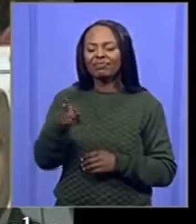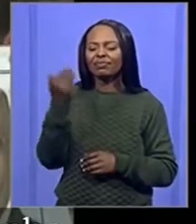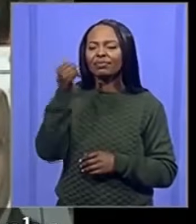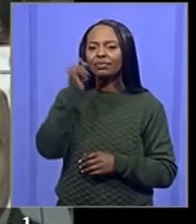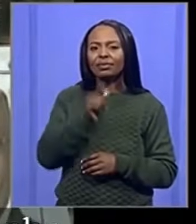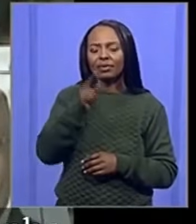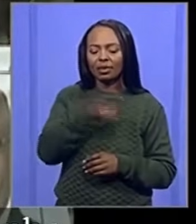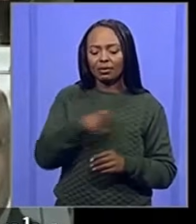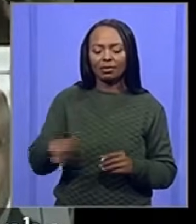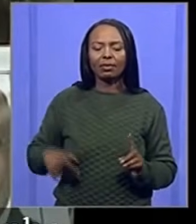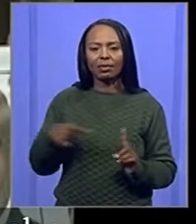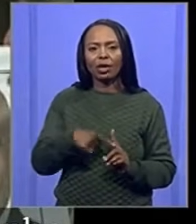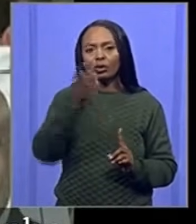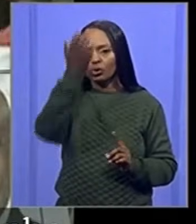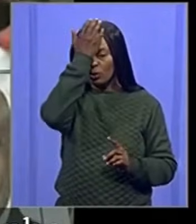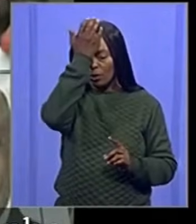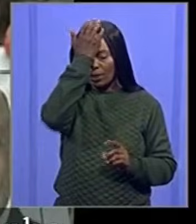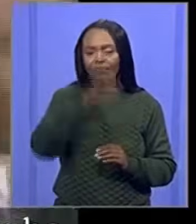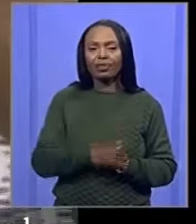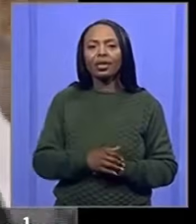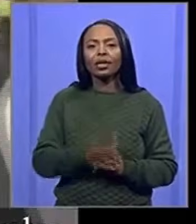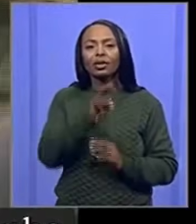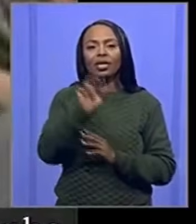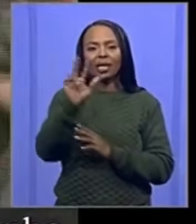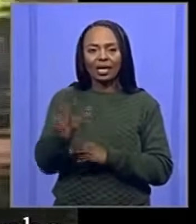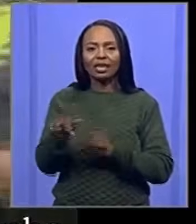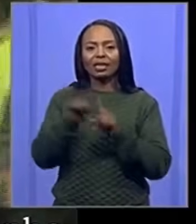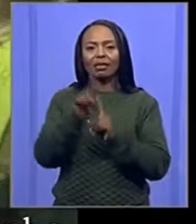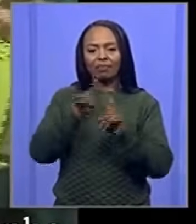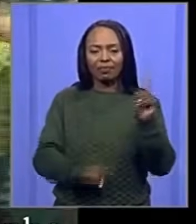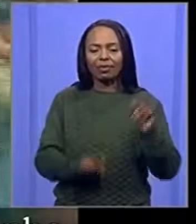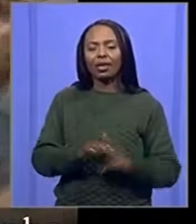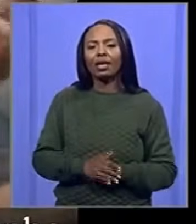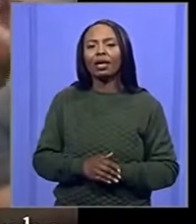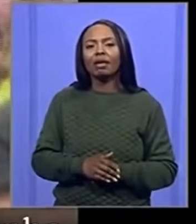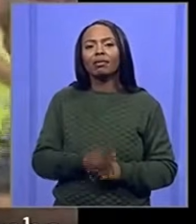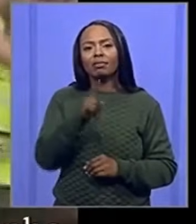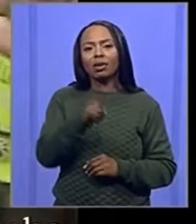ka 2008. Ka motsi o lekoko le bone manno a